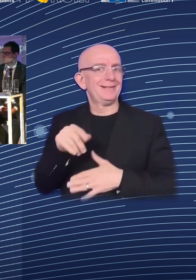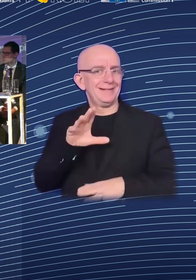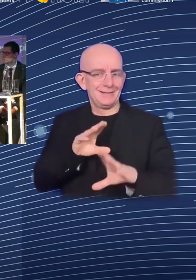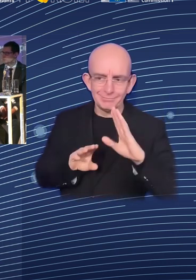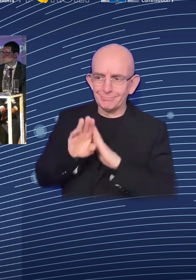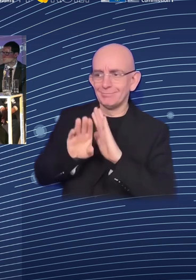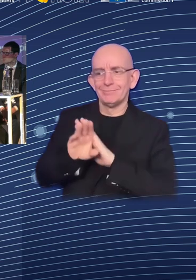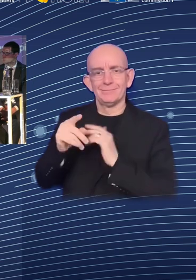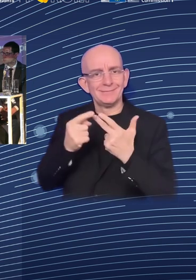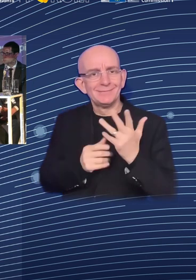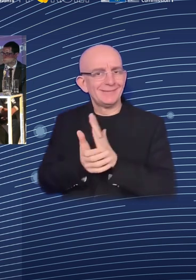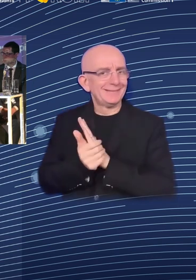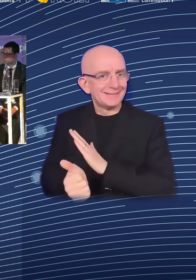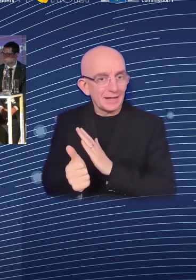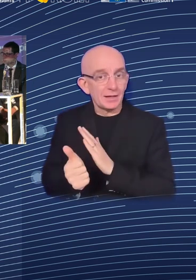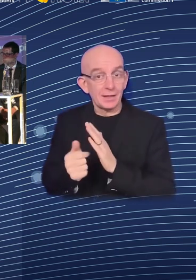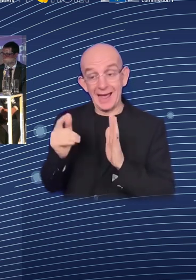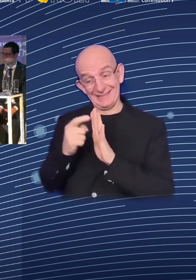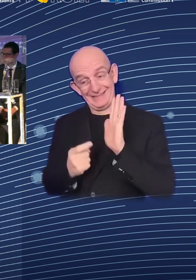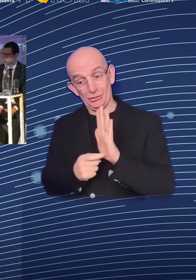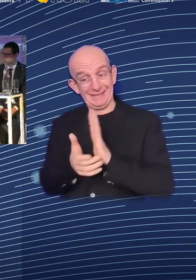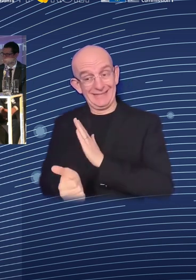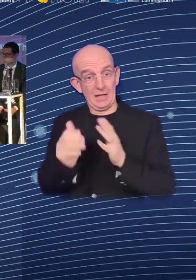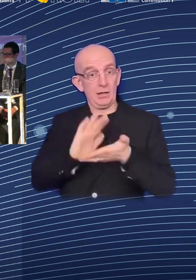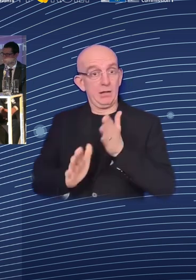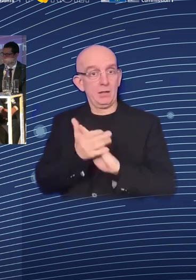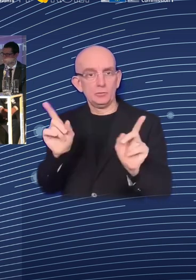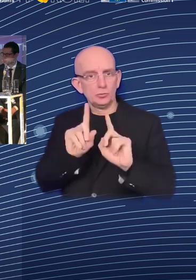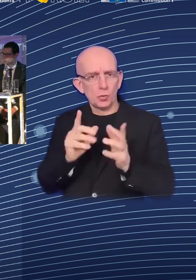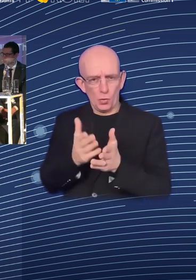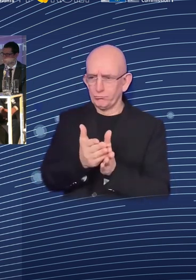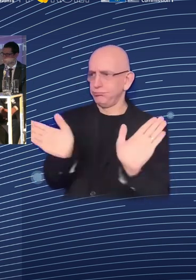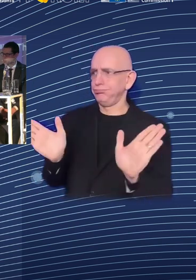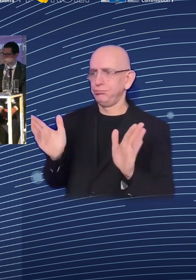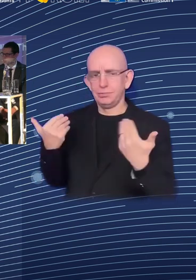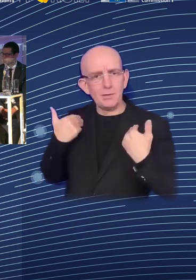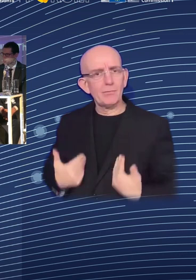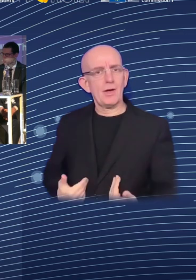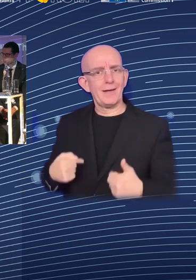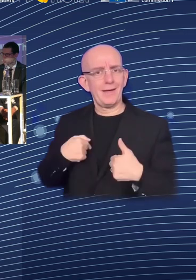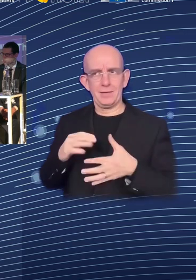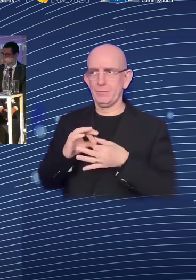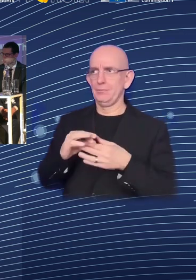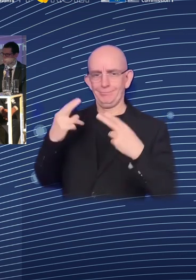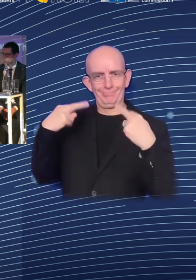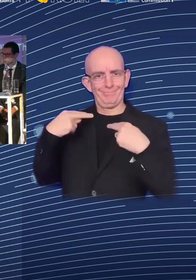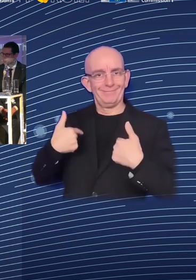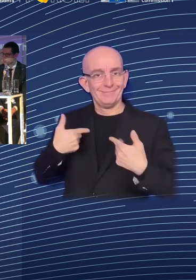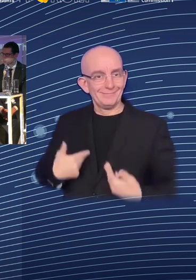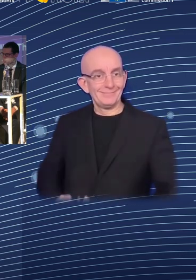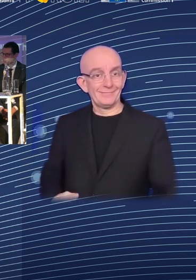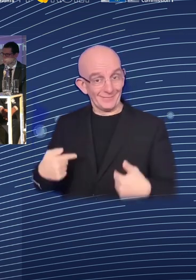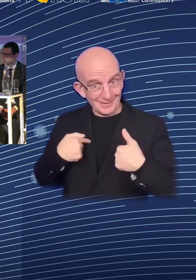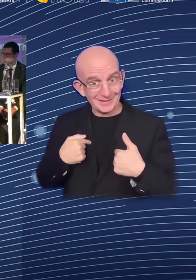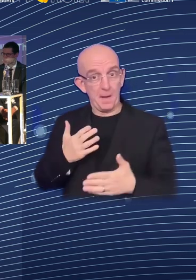indeed my individual decision. And what I see from what is going on